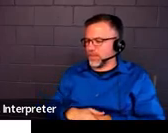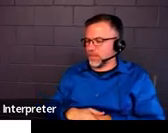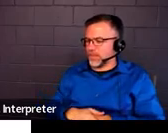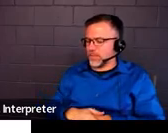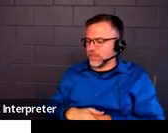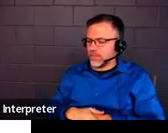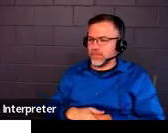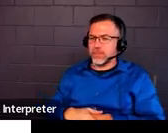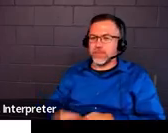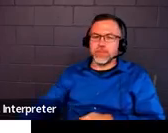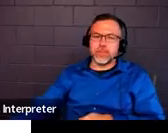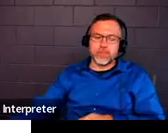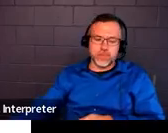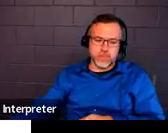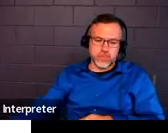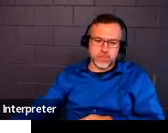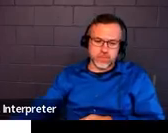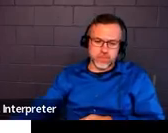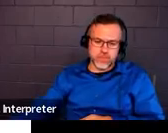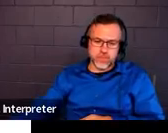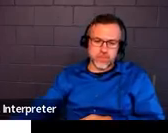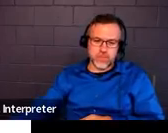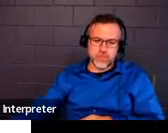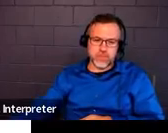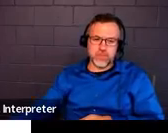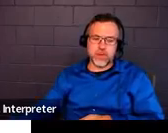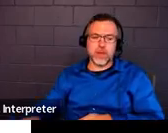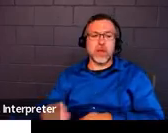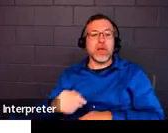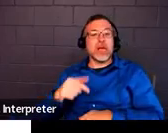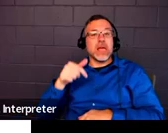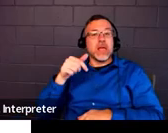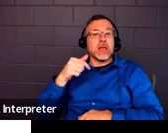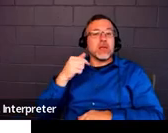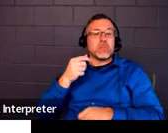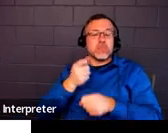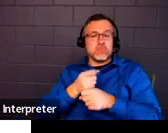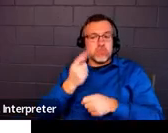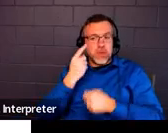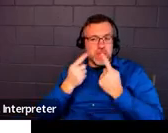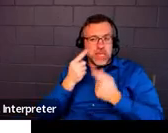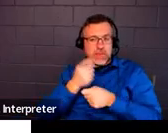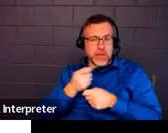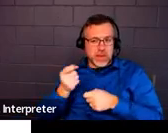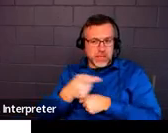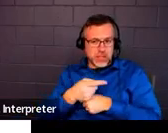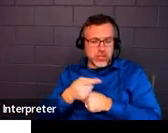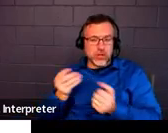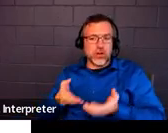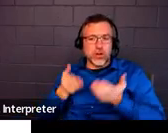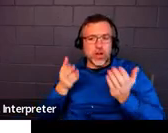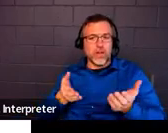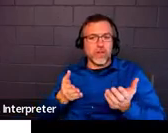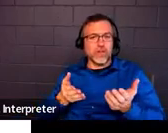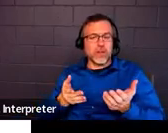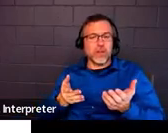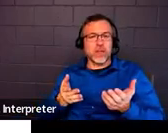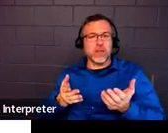thinking about next year, maybe offering, and this is a good segue to just have this conversation,